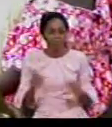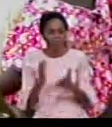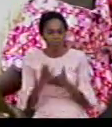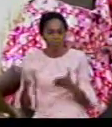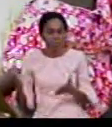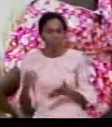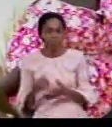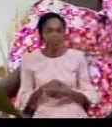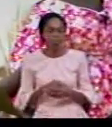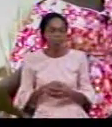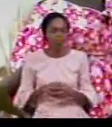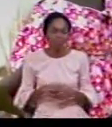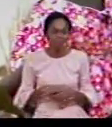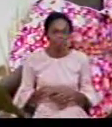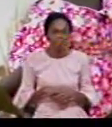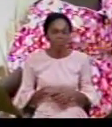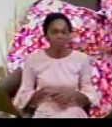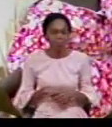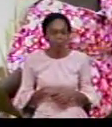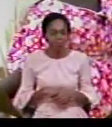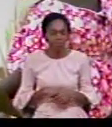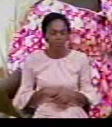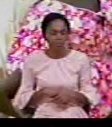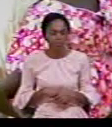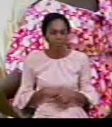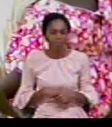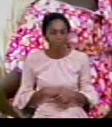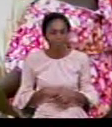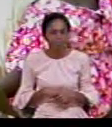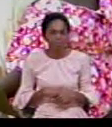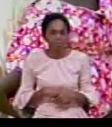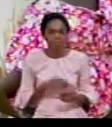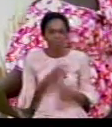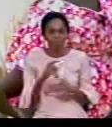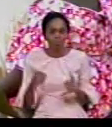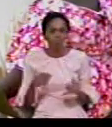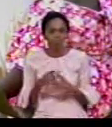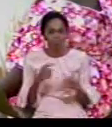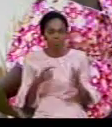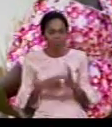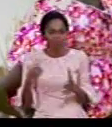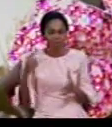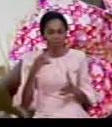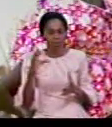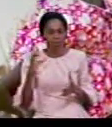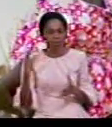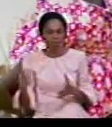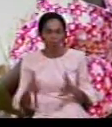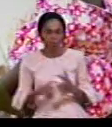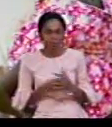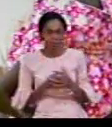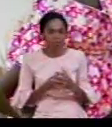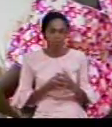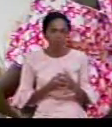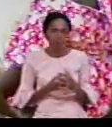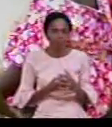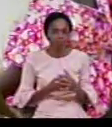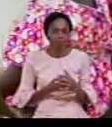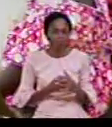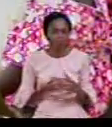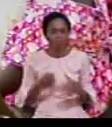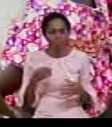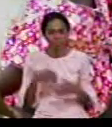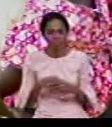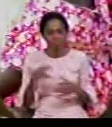Gwagwalada, we end up there. That we will not further anymore. When this global crusade started, it started in Kado